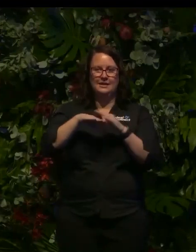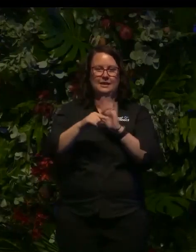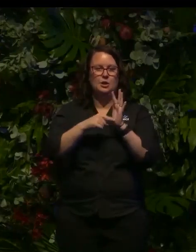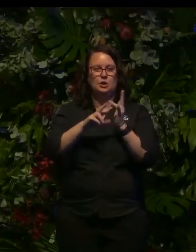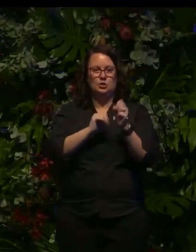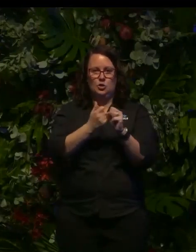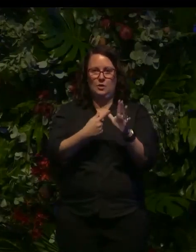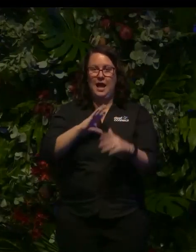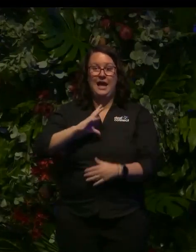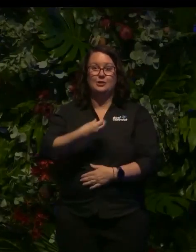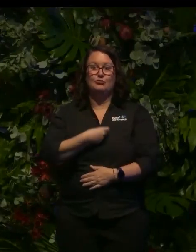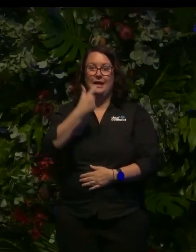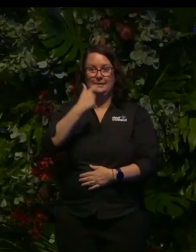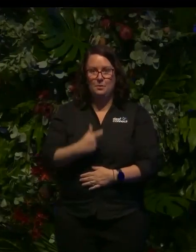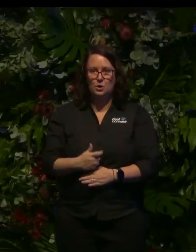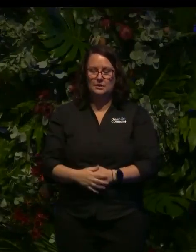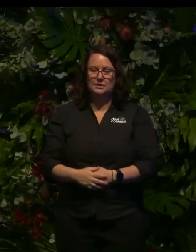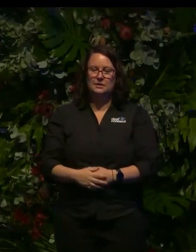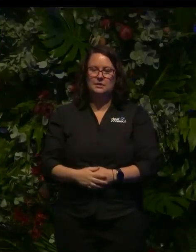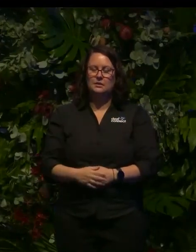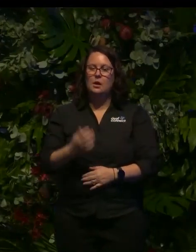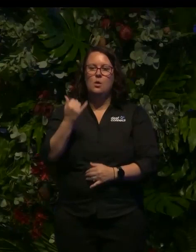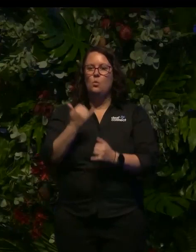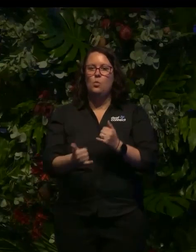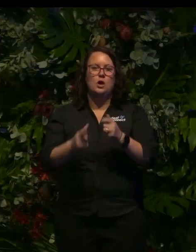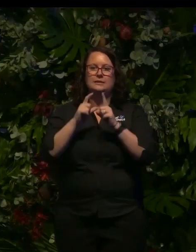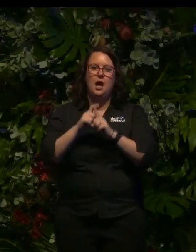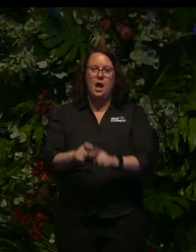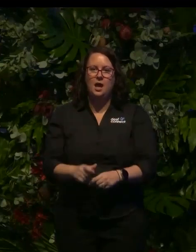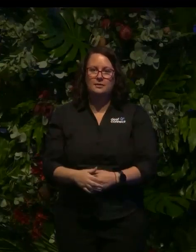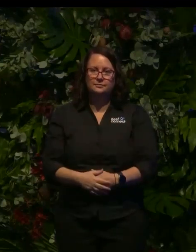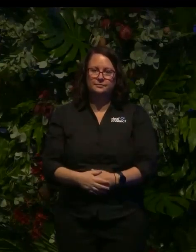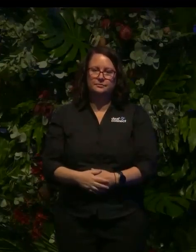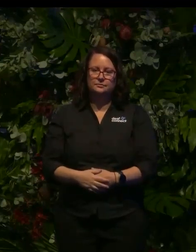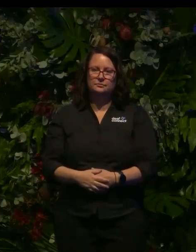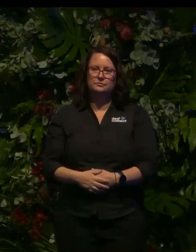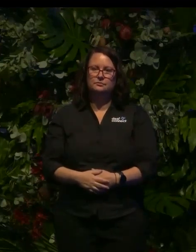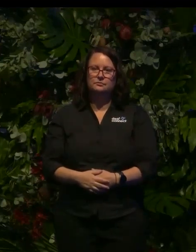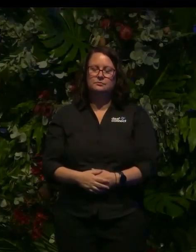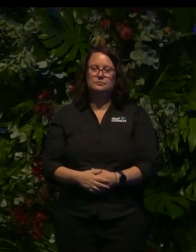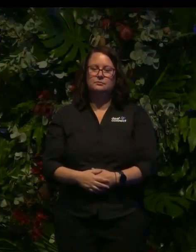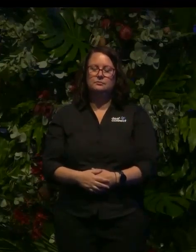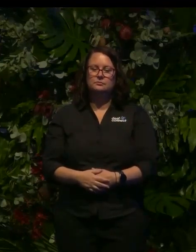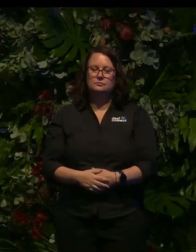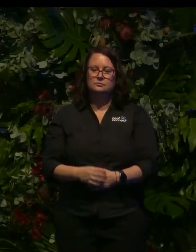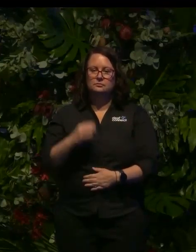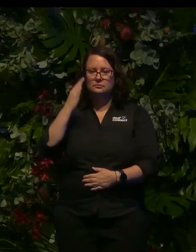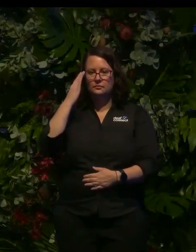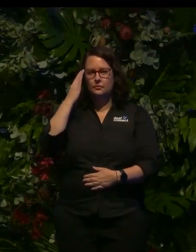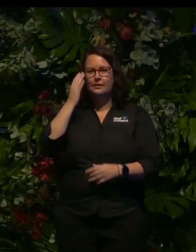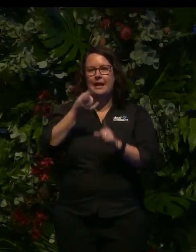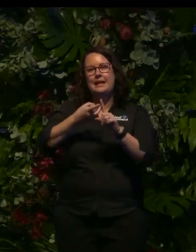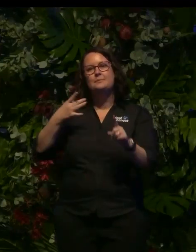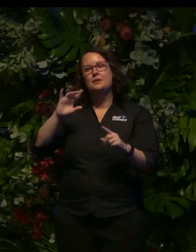a trans person is the hardest thing ever. And especially when you come